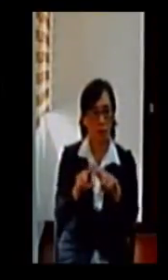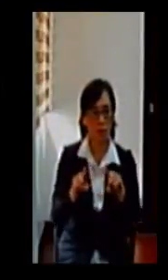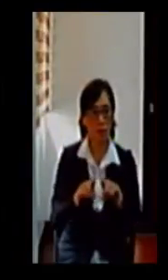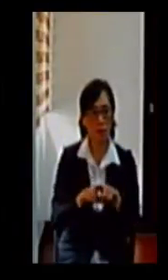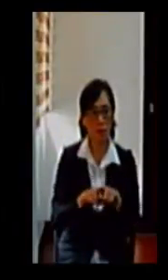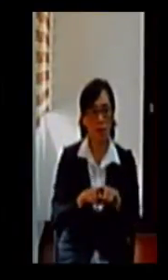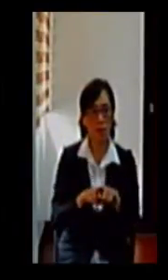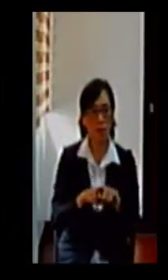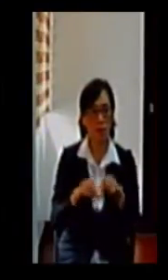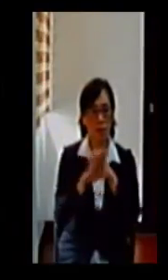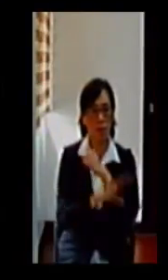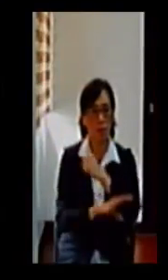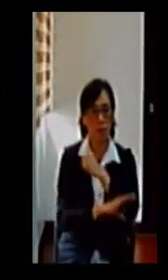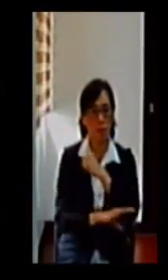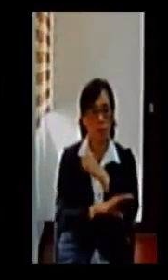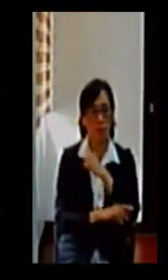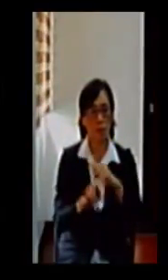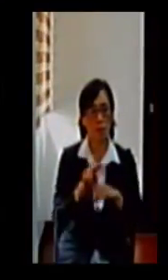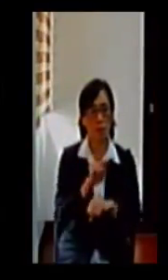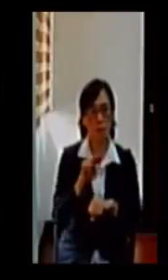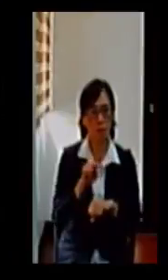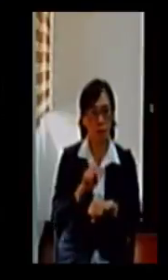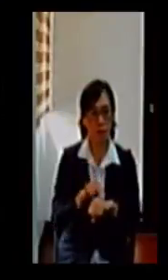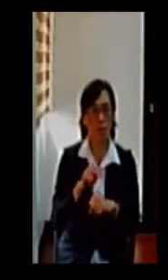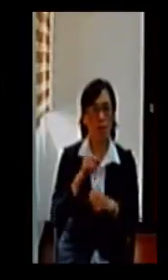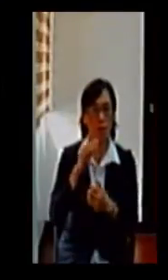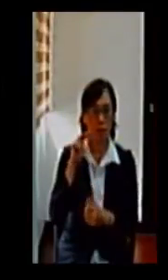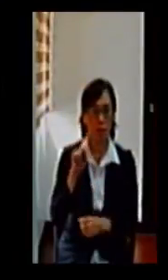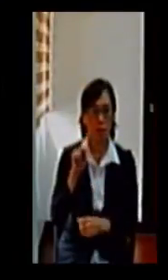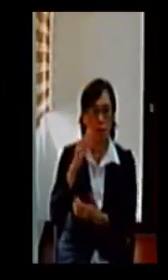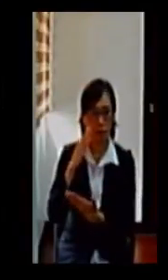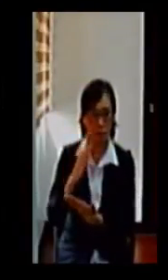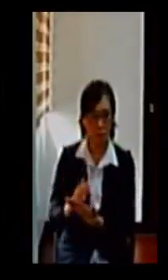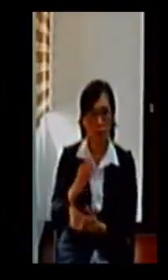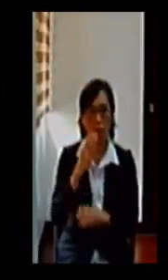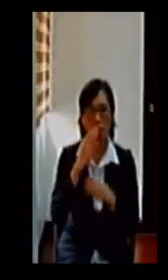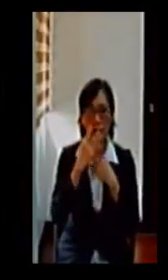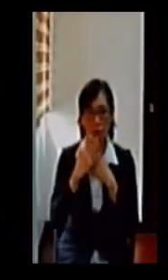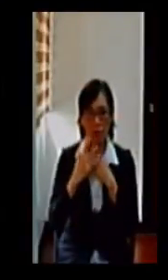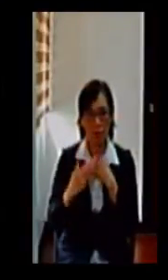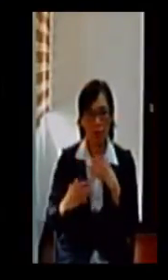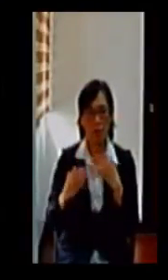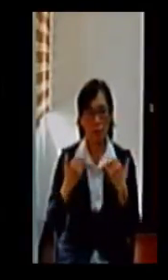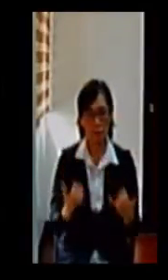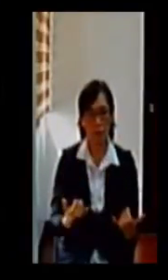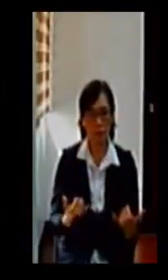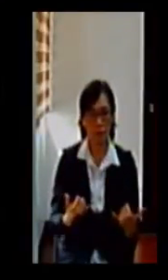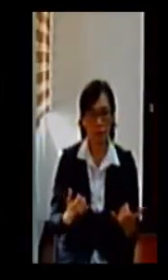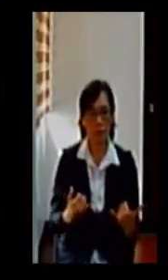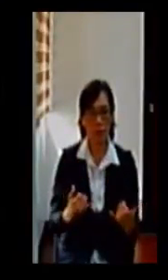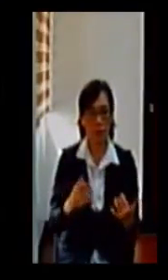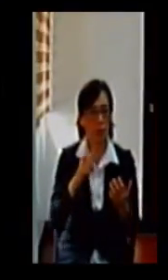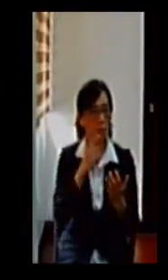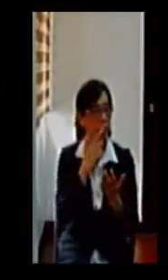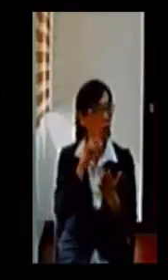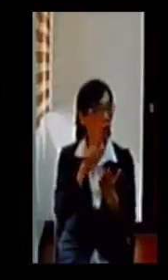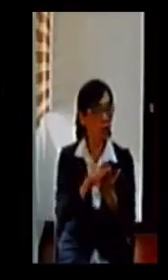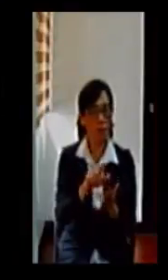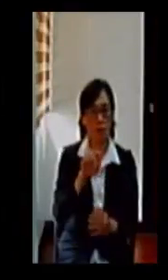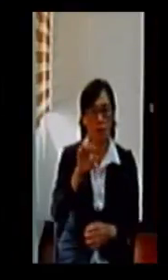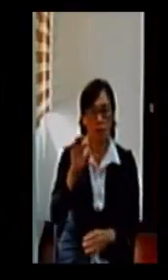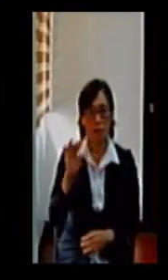as a country, as a nation, we need to stop the bleeding now. With the less than 18%